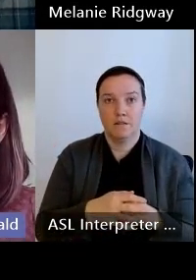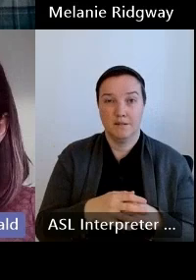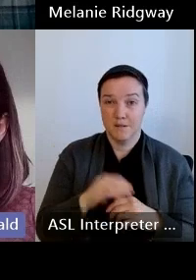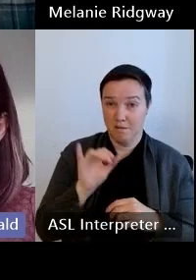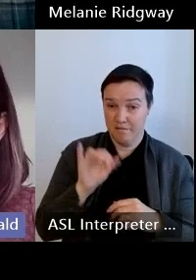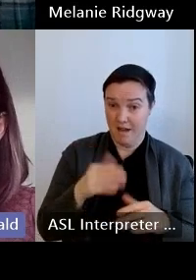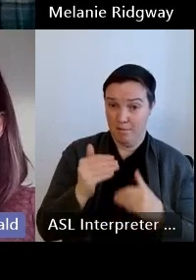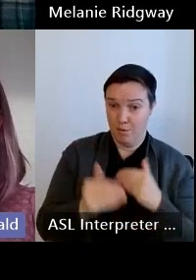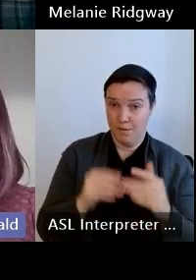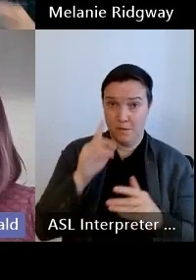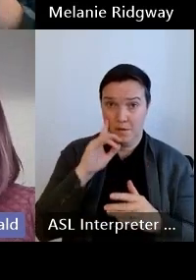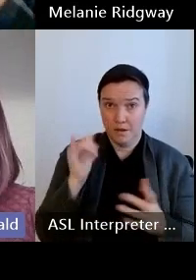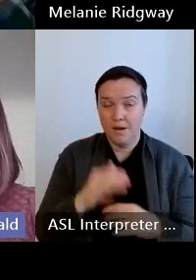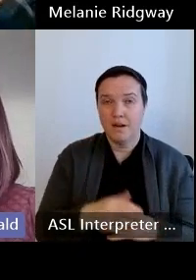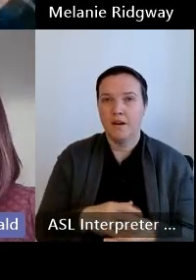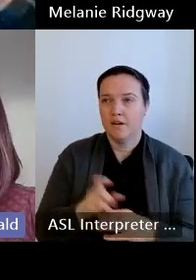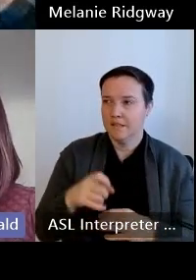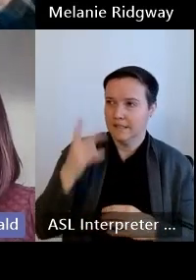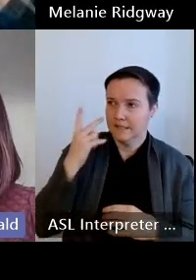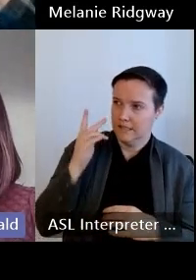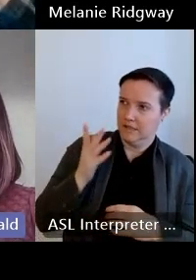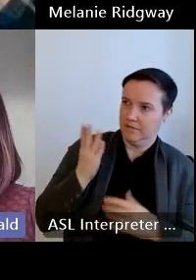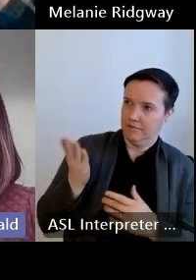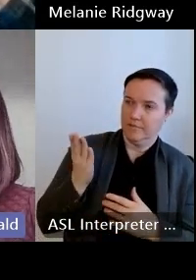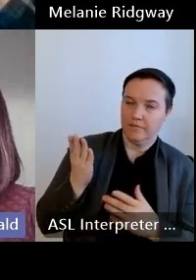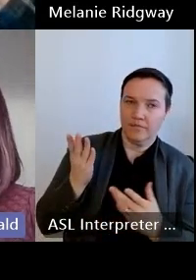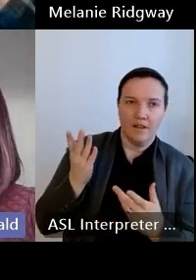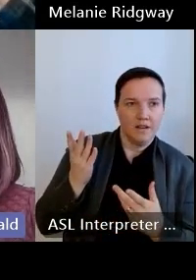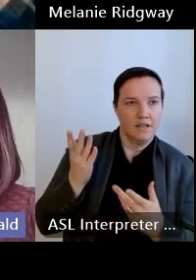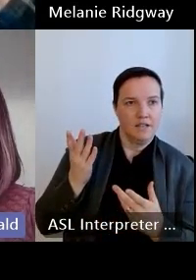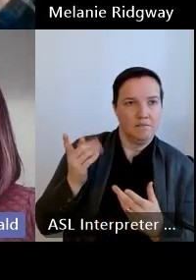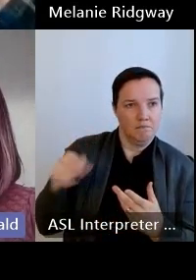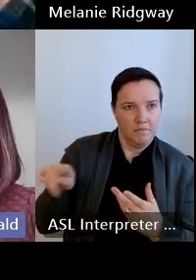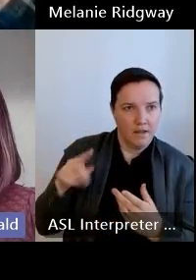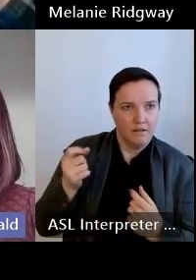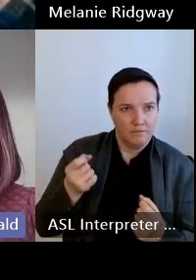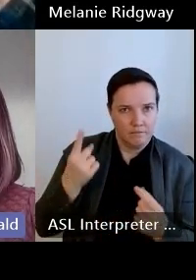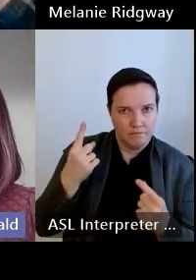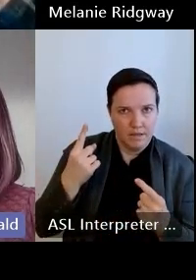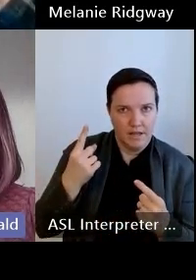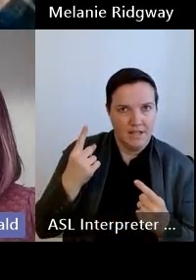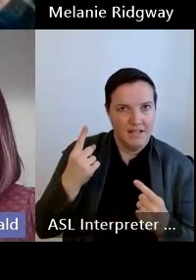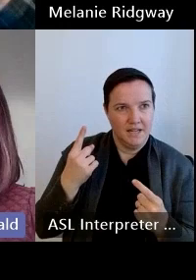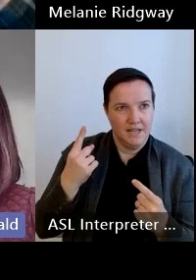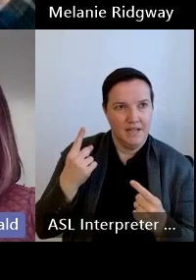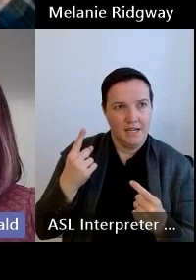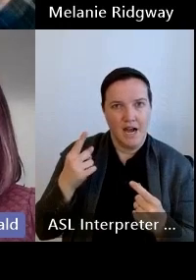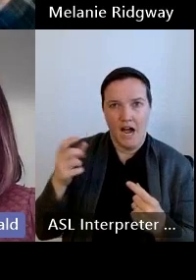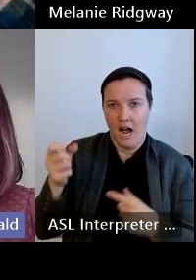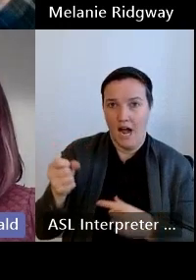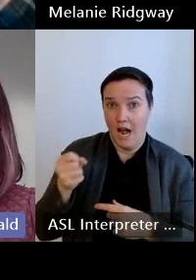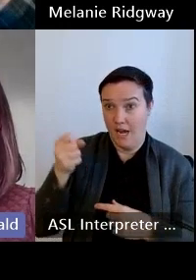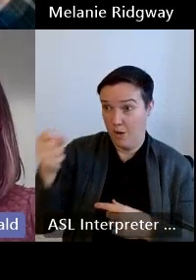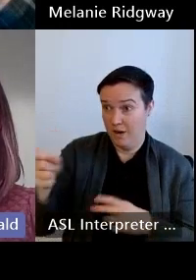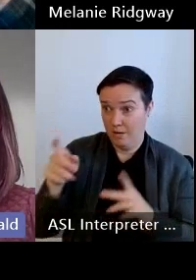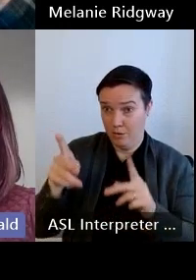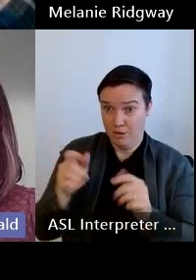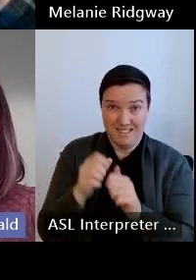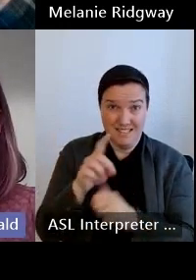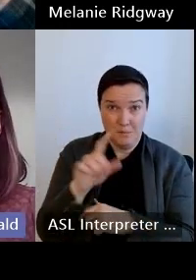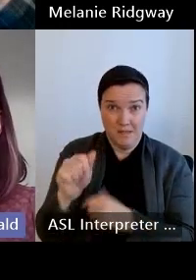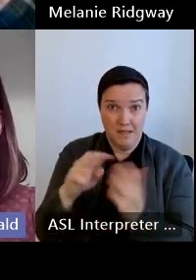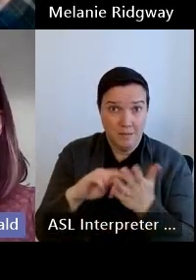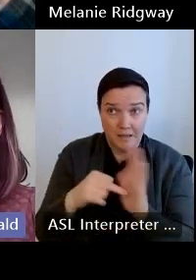is understanding where they're at in their understanding of what hiring in a person with disability